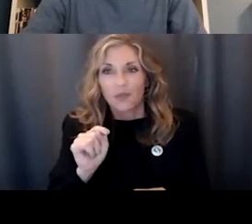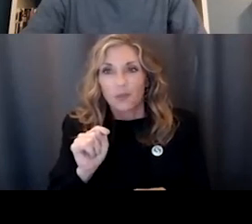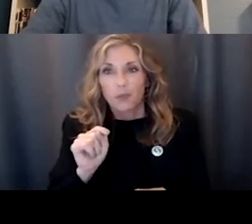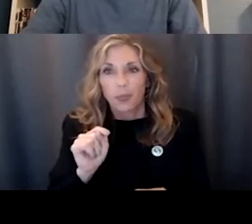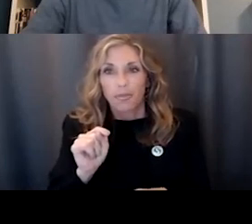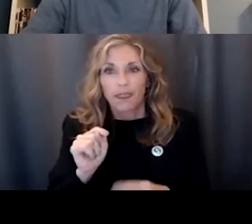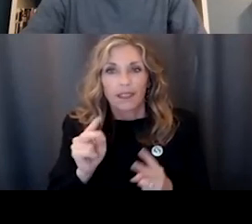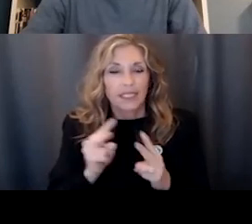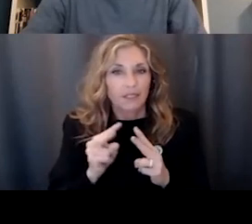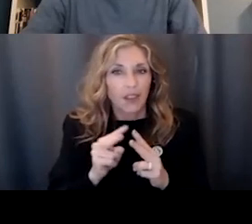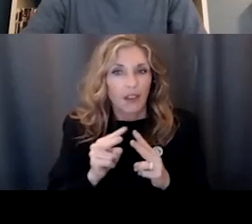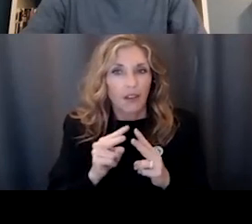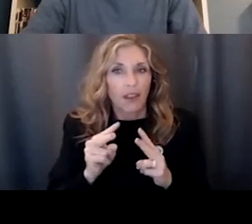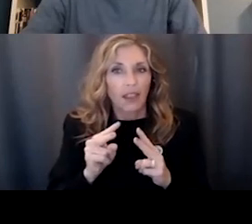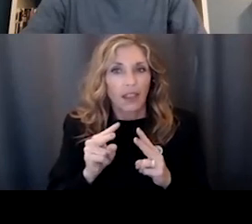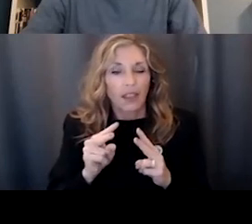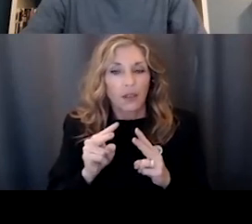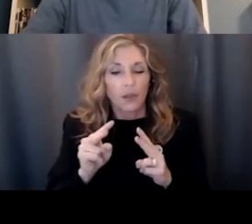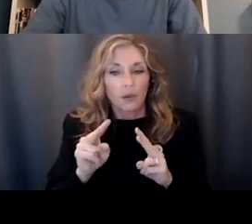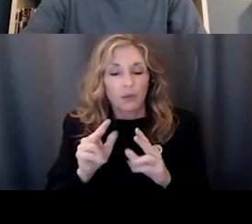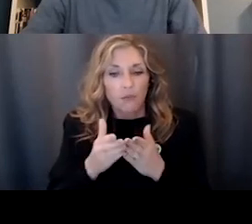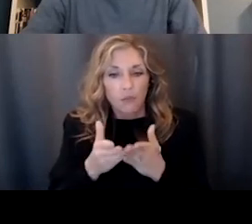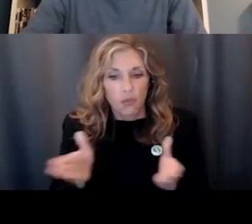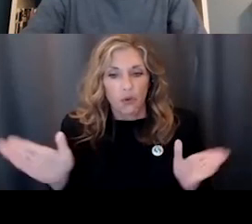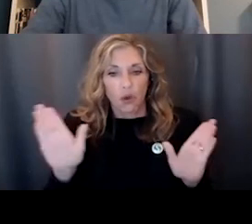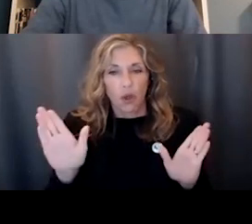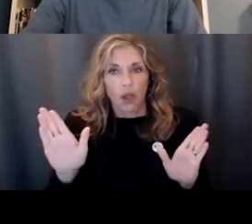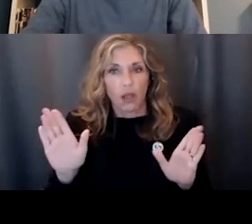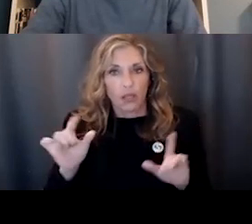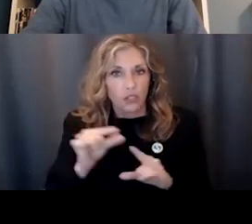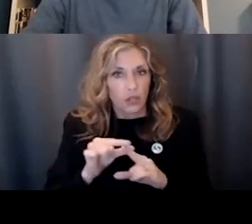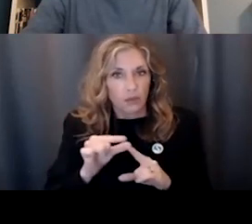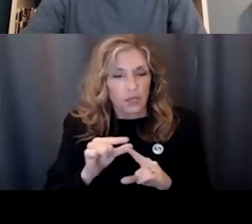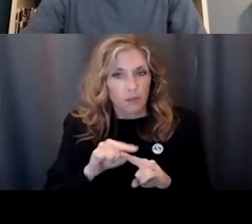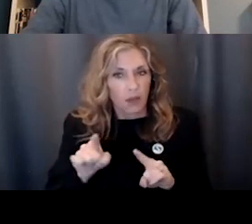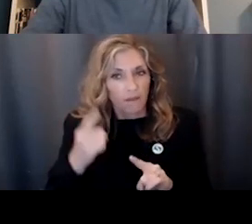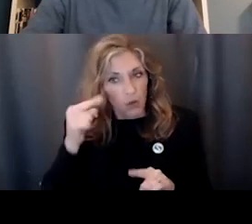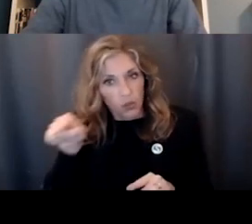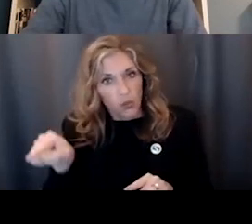in rabbit ears terms, but for you, what that is.